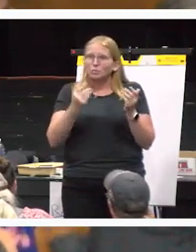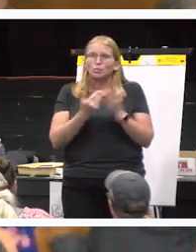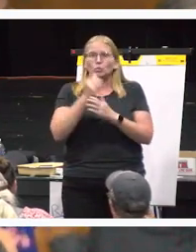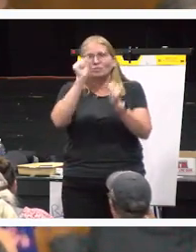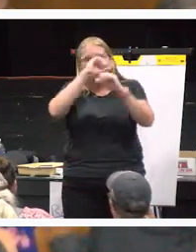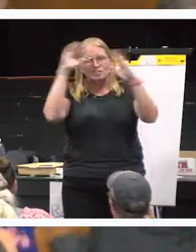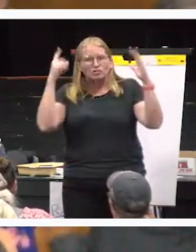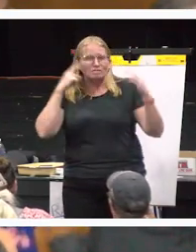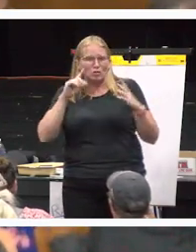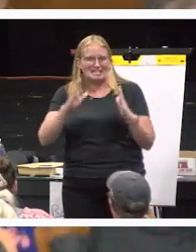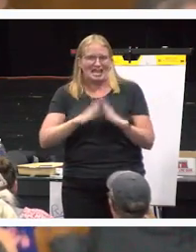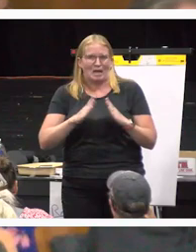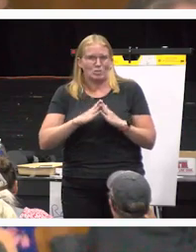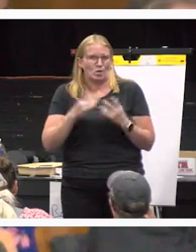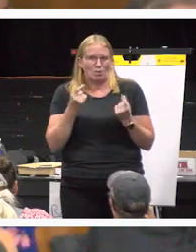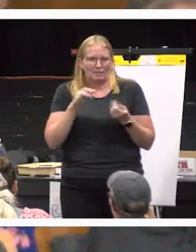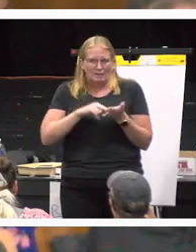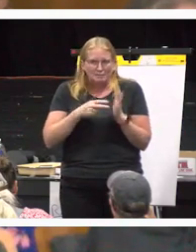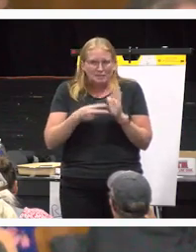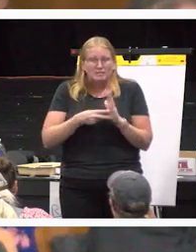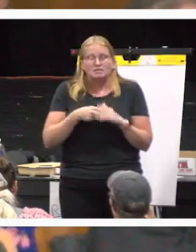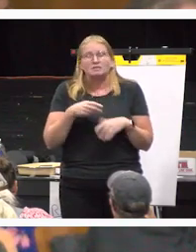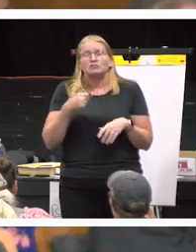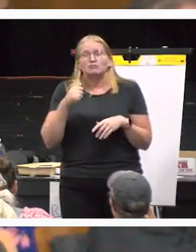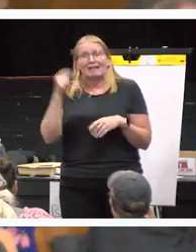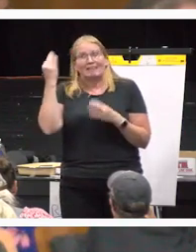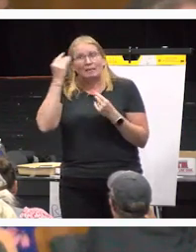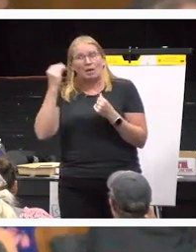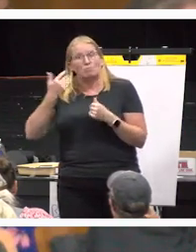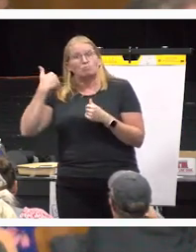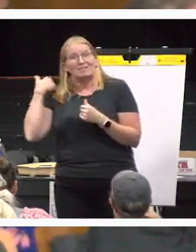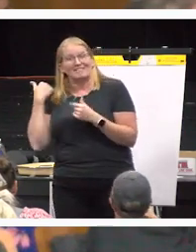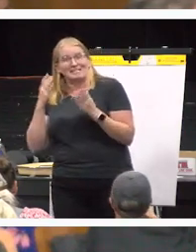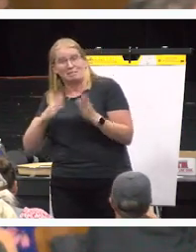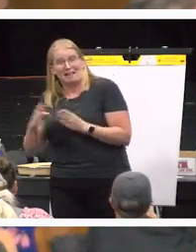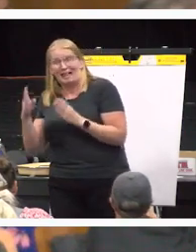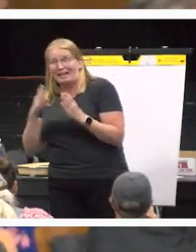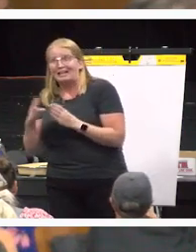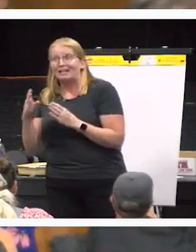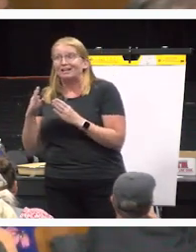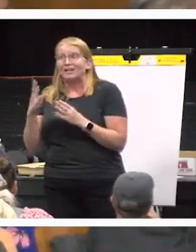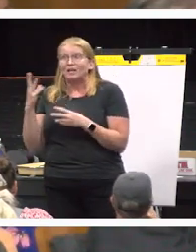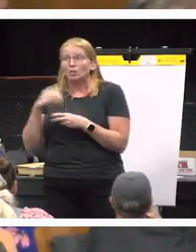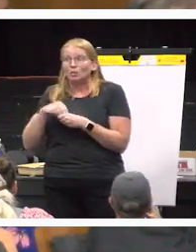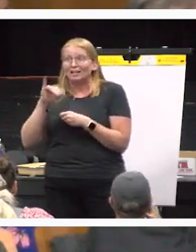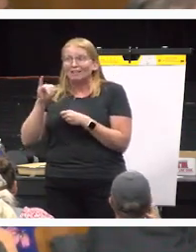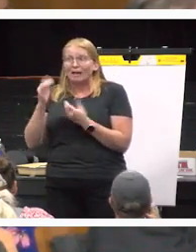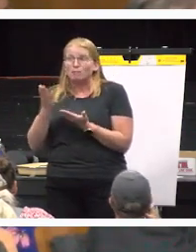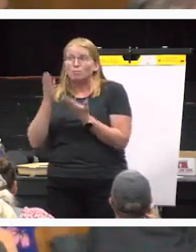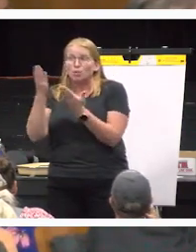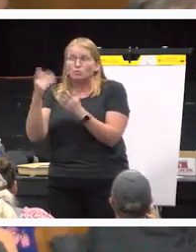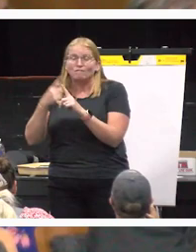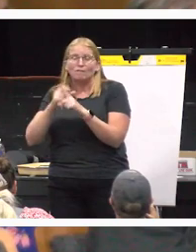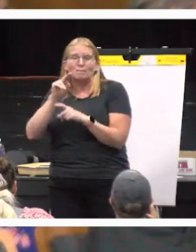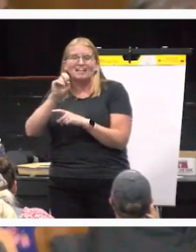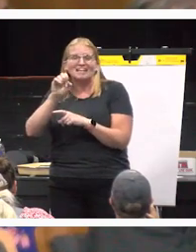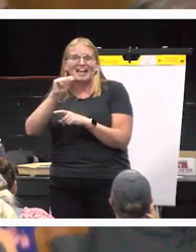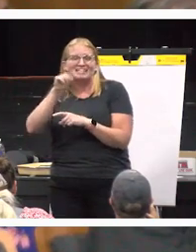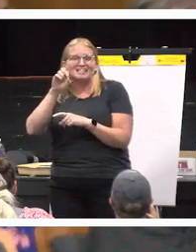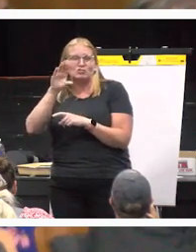effort should include revisiting previous planning, including the proposals that emerged from the Net Zero Montpelier